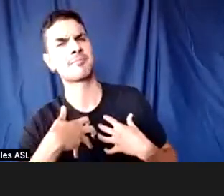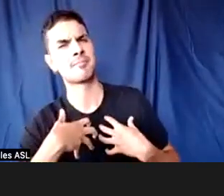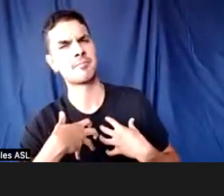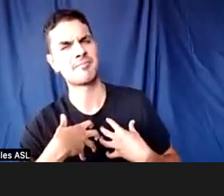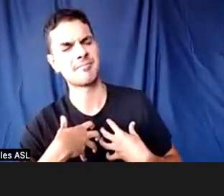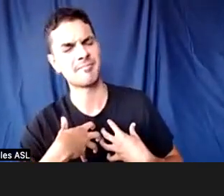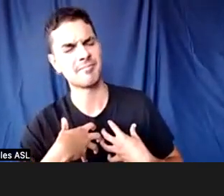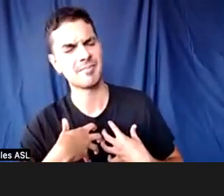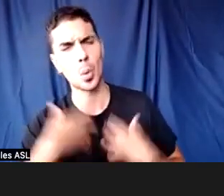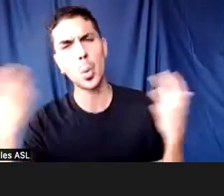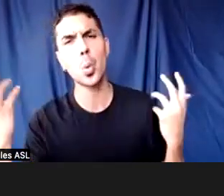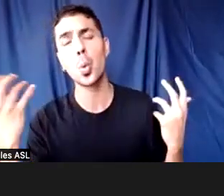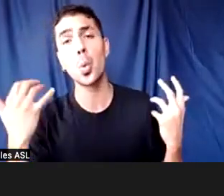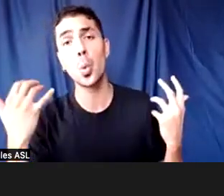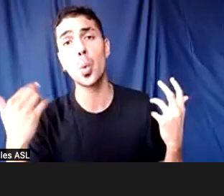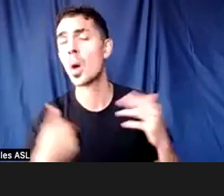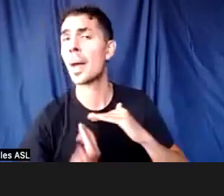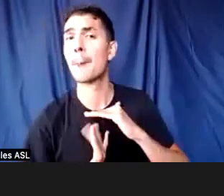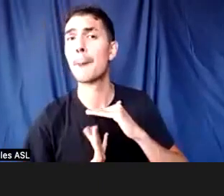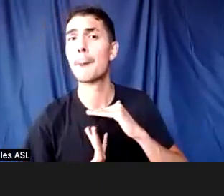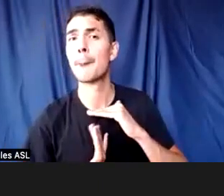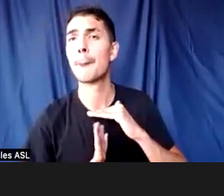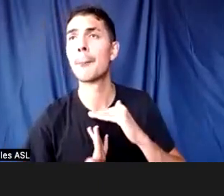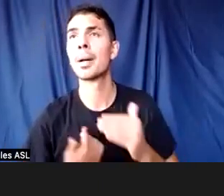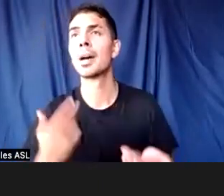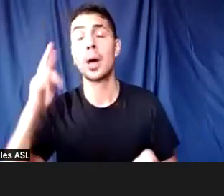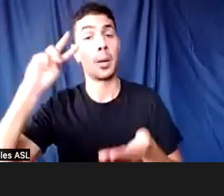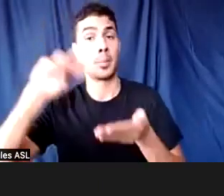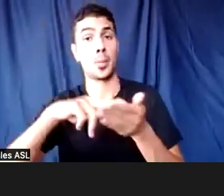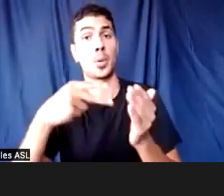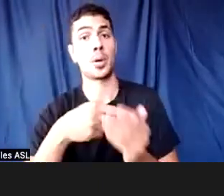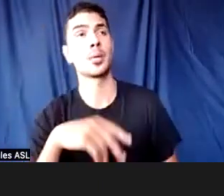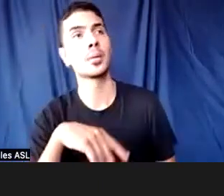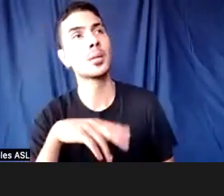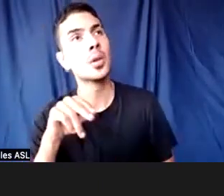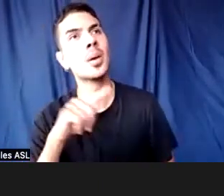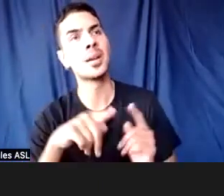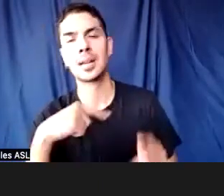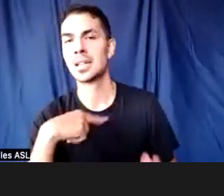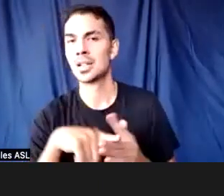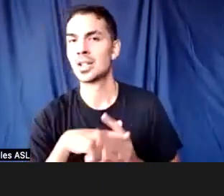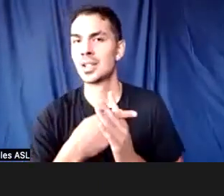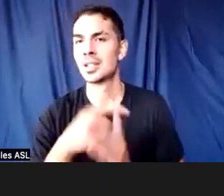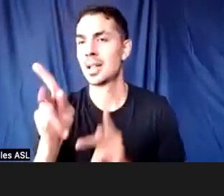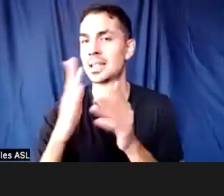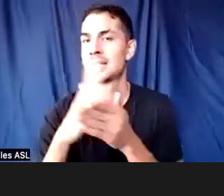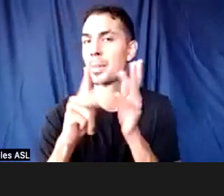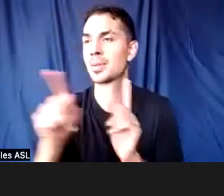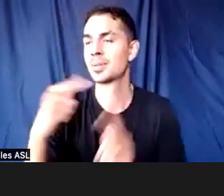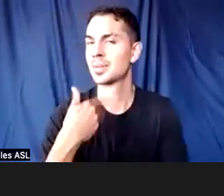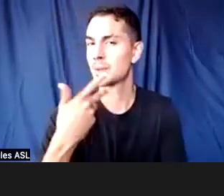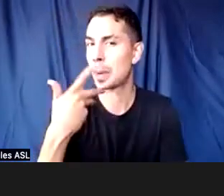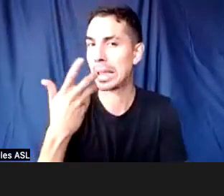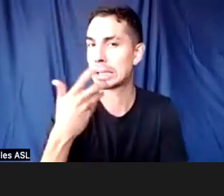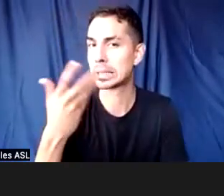really angry. And sometimes I don't do it on purpose, but I'll get cranky to certain people. I mean, I don't know